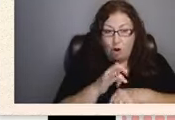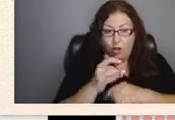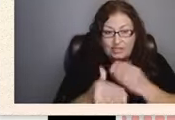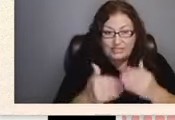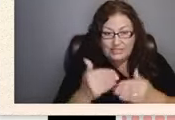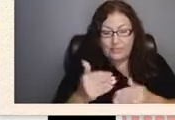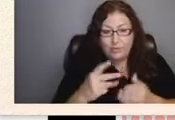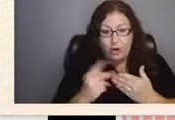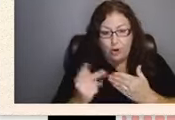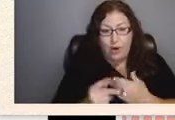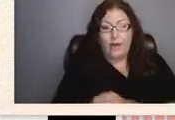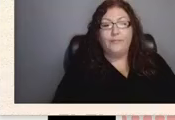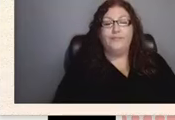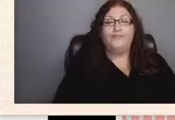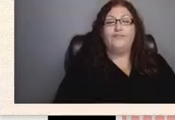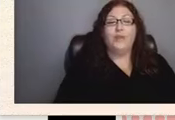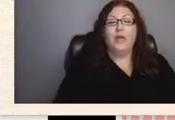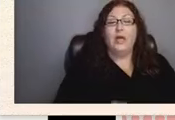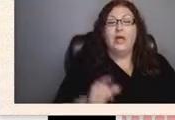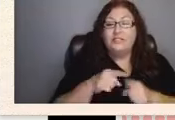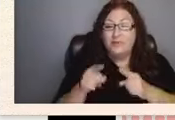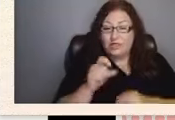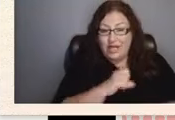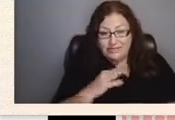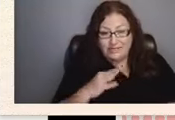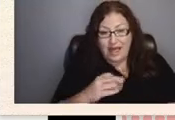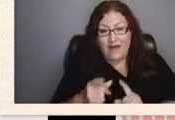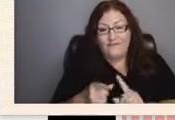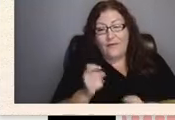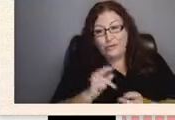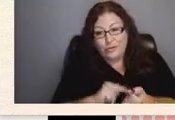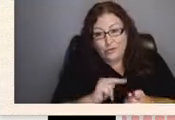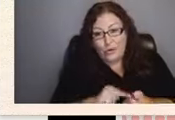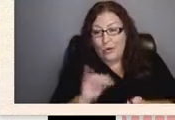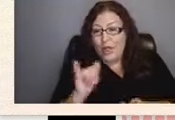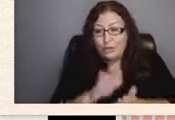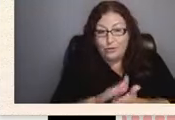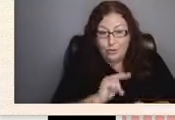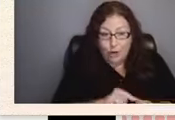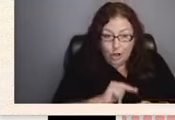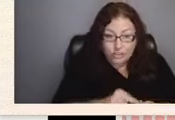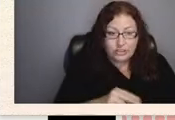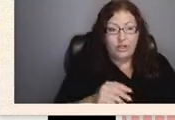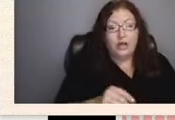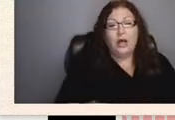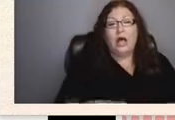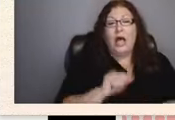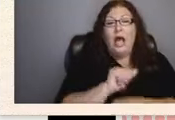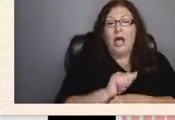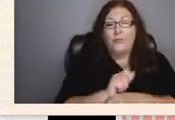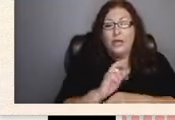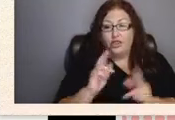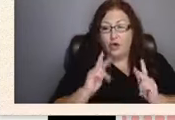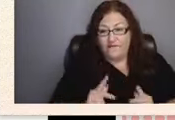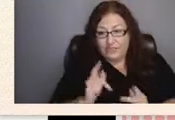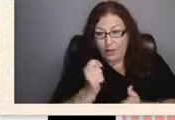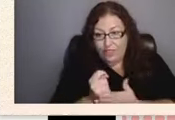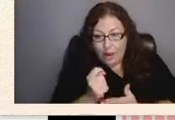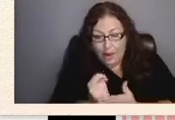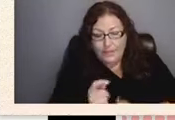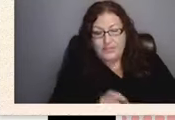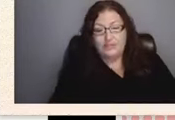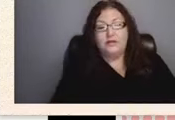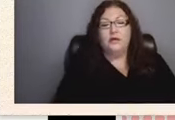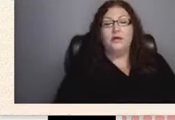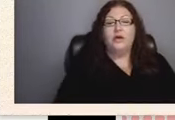attend. Specialized staff from the school, such as a nurse, occupational or physical therapist, translator,